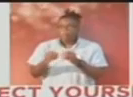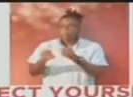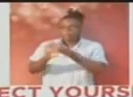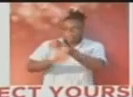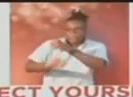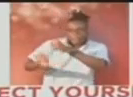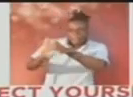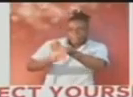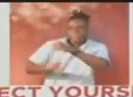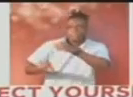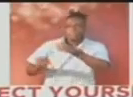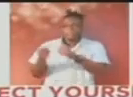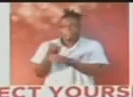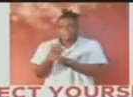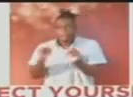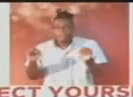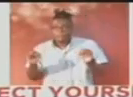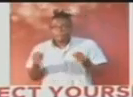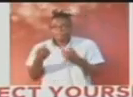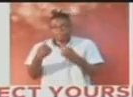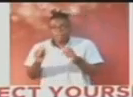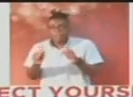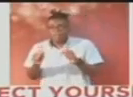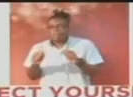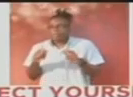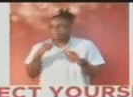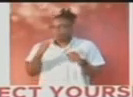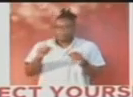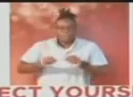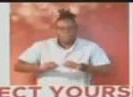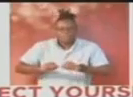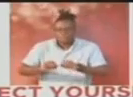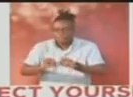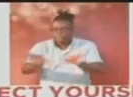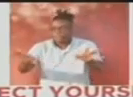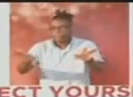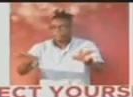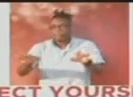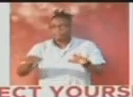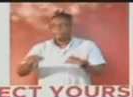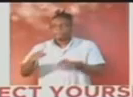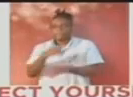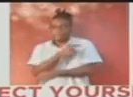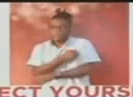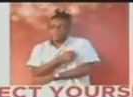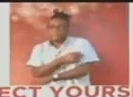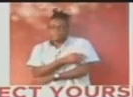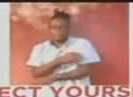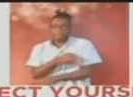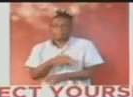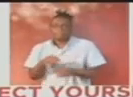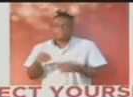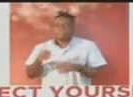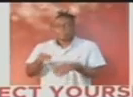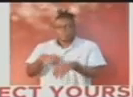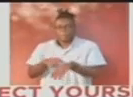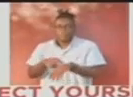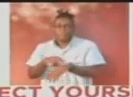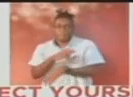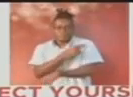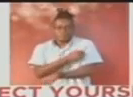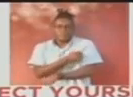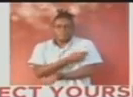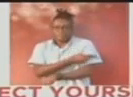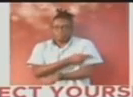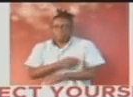call infection prevention and control procedures, and those procedures, the adherence to